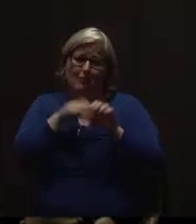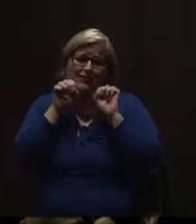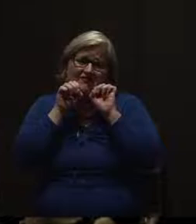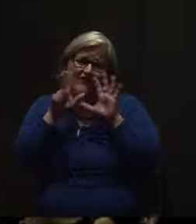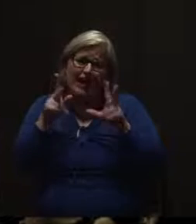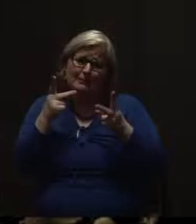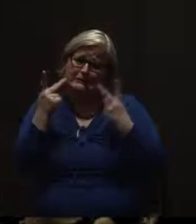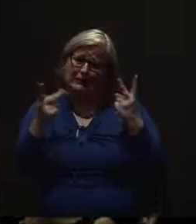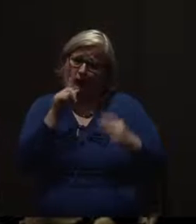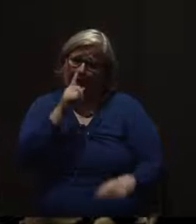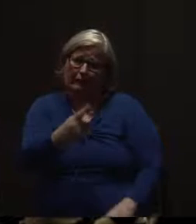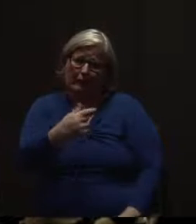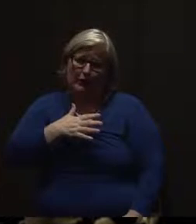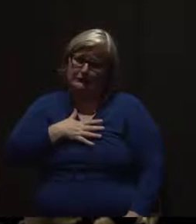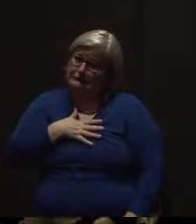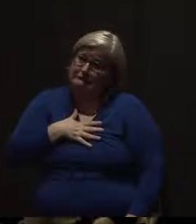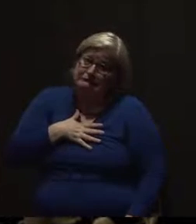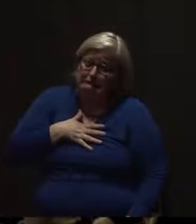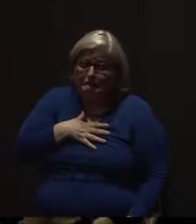that.